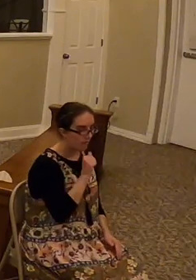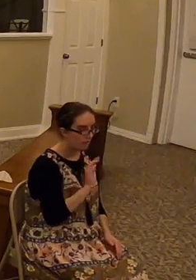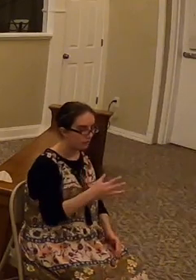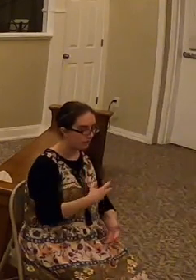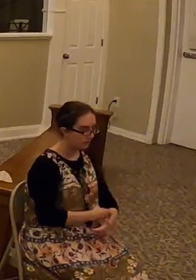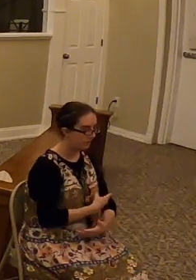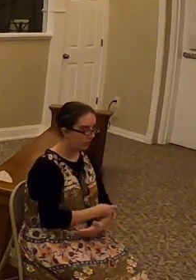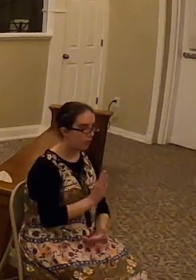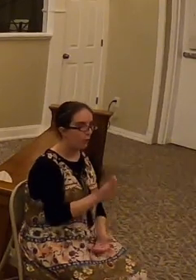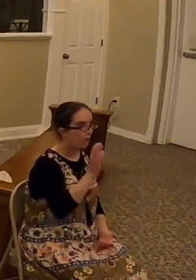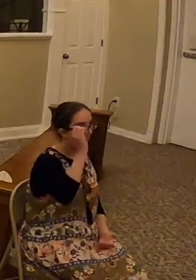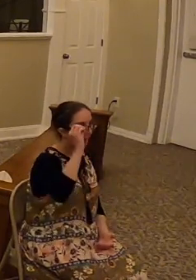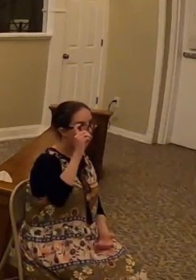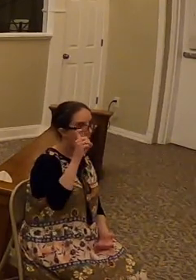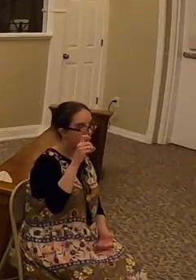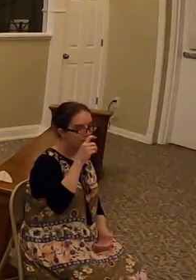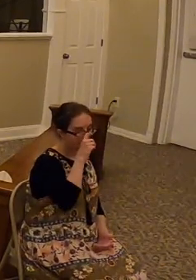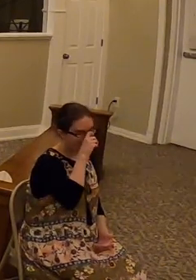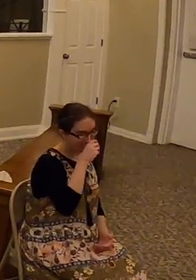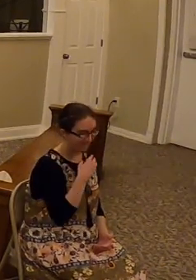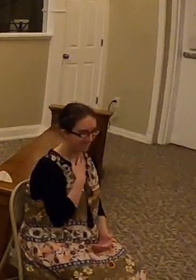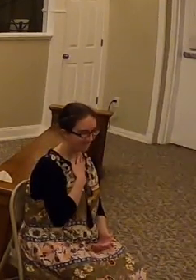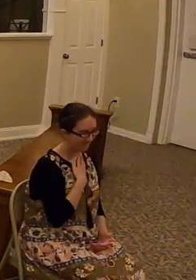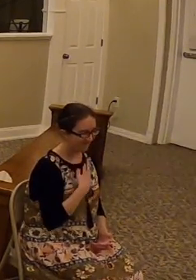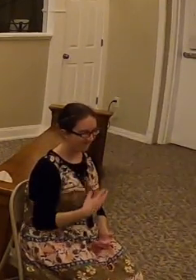sheep and this ain't your oxen.